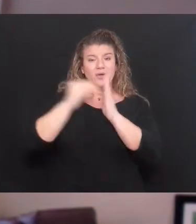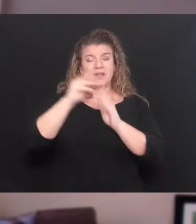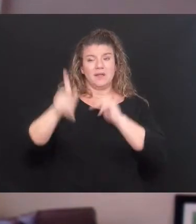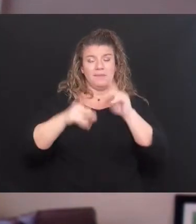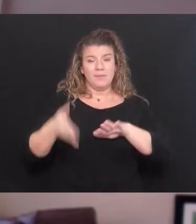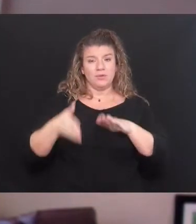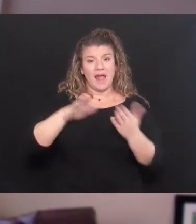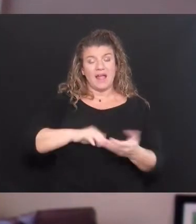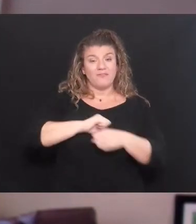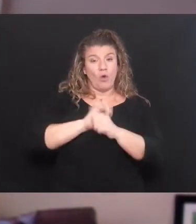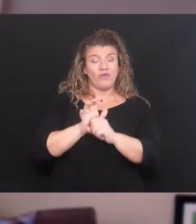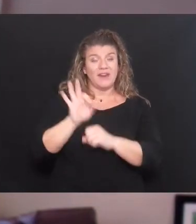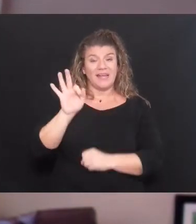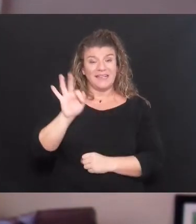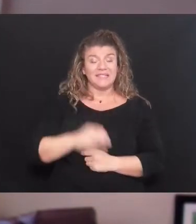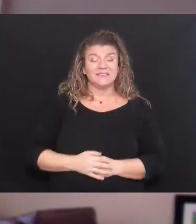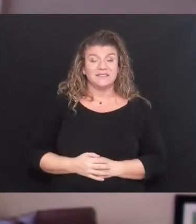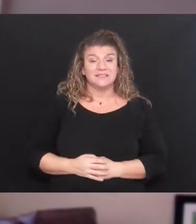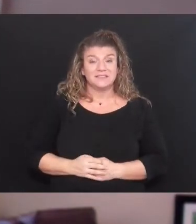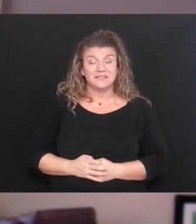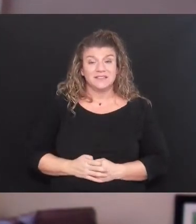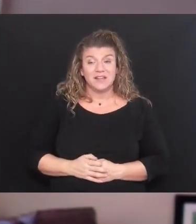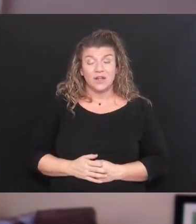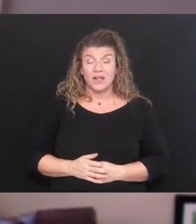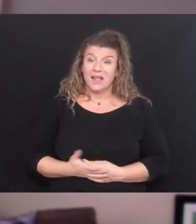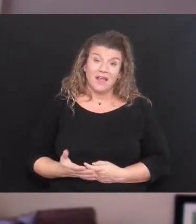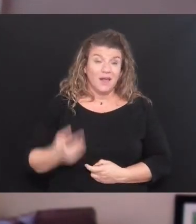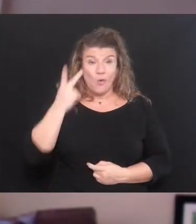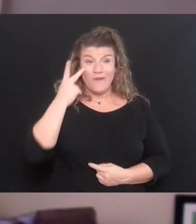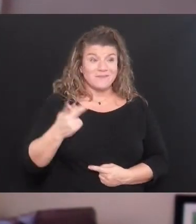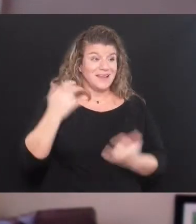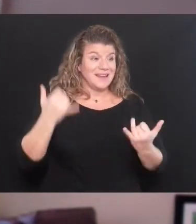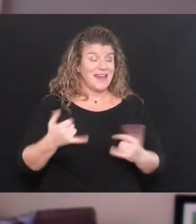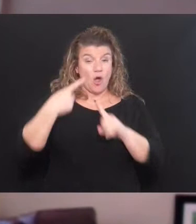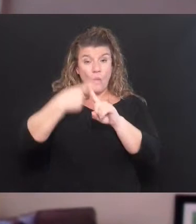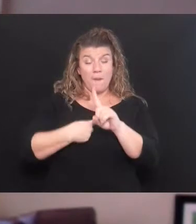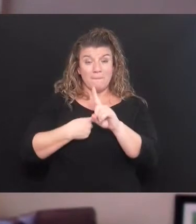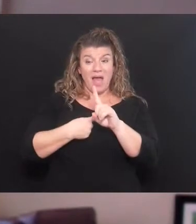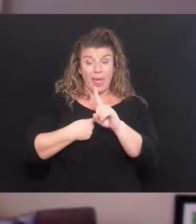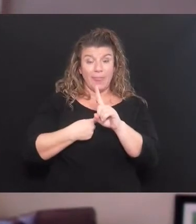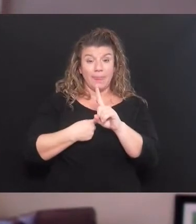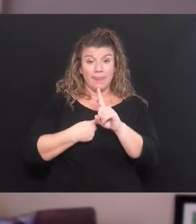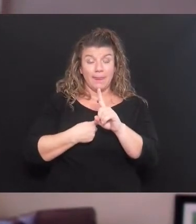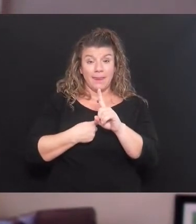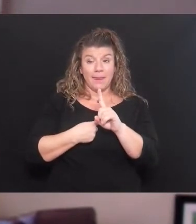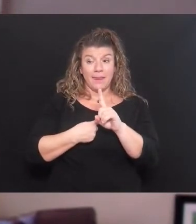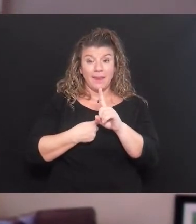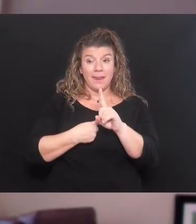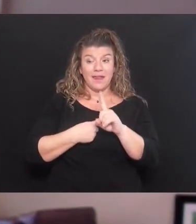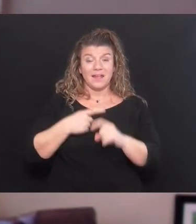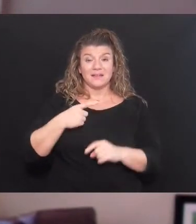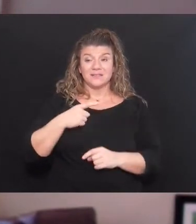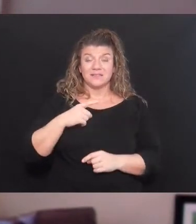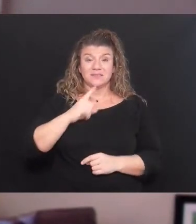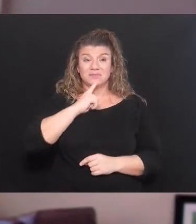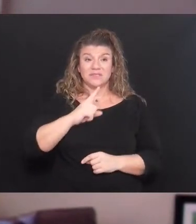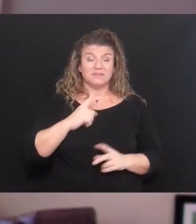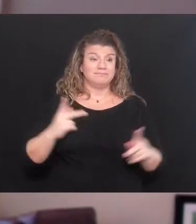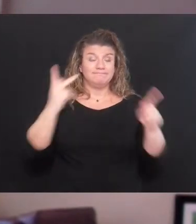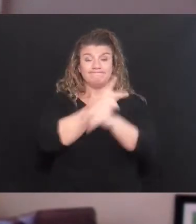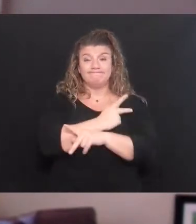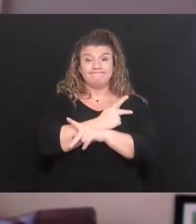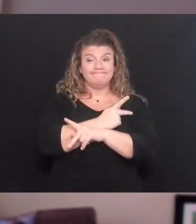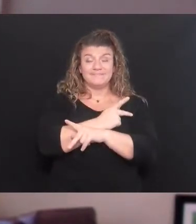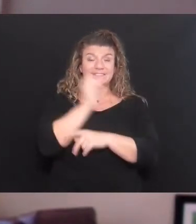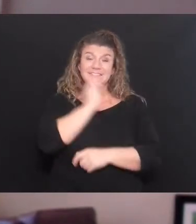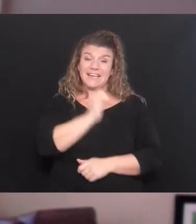of COVID-19. And we have seen over the last month or so a 9/11 mortality on a daily